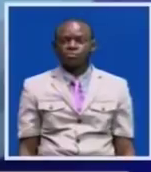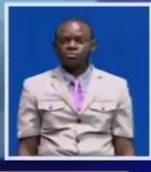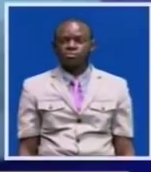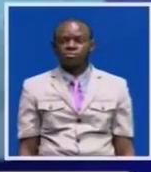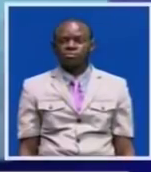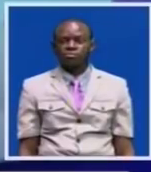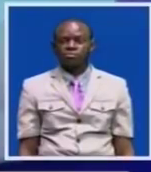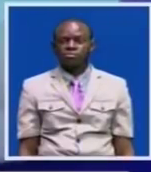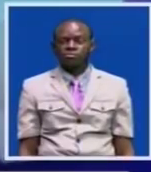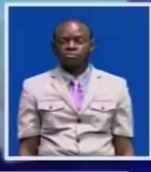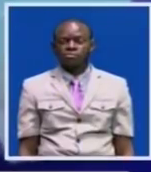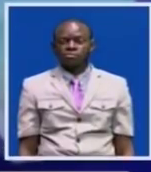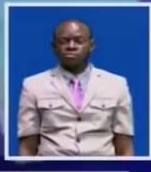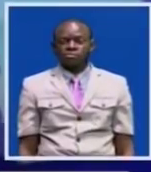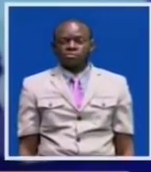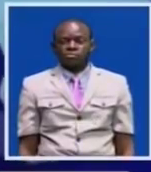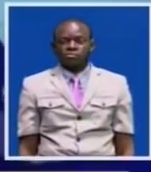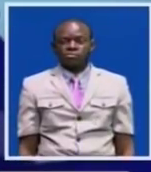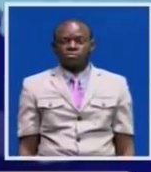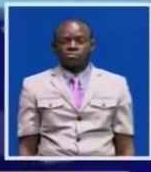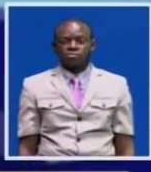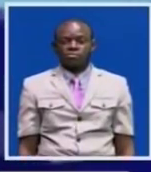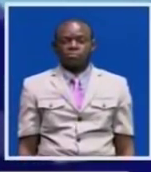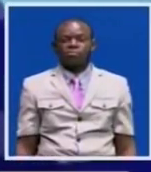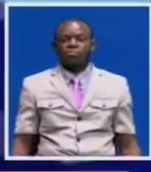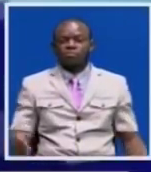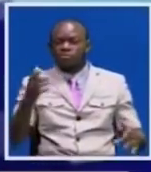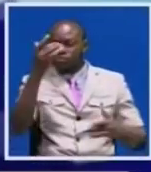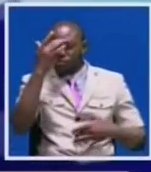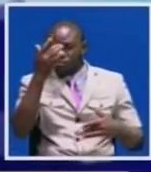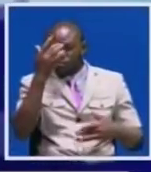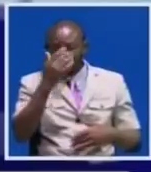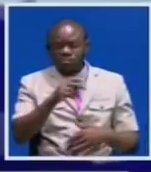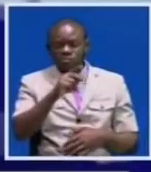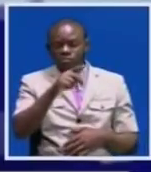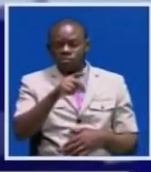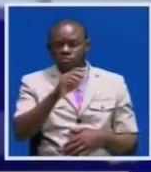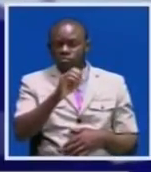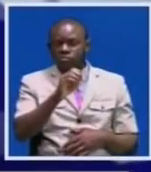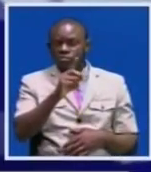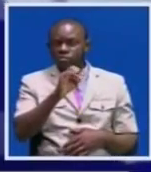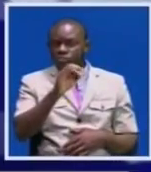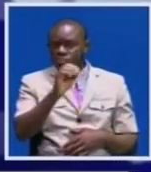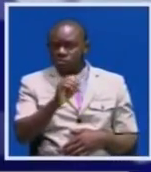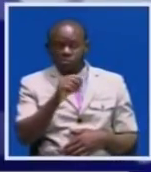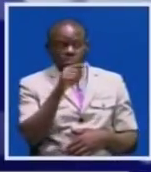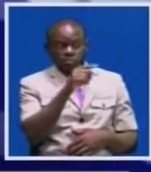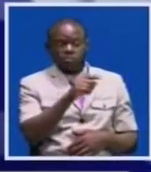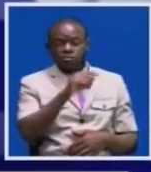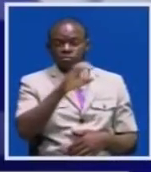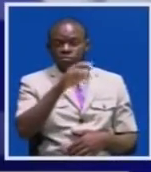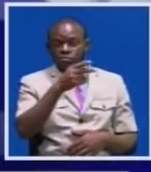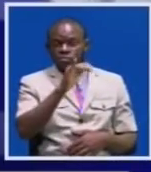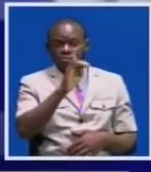Government has intensified various interventions to mitigate the polio outbreak in Chiengi district. Zambia National Public